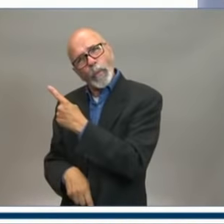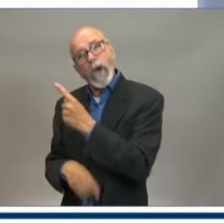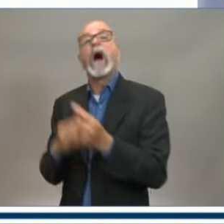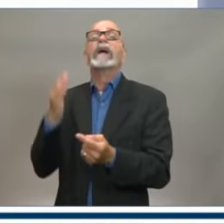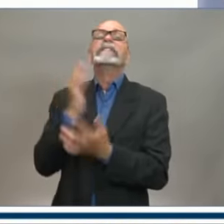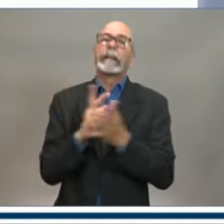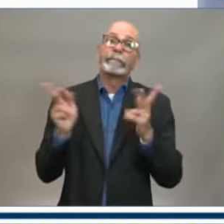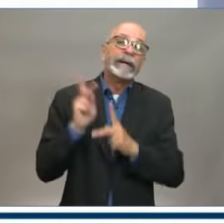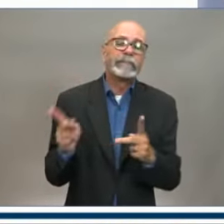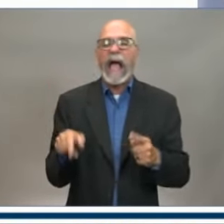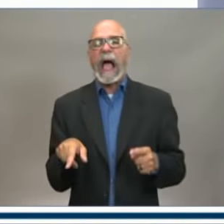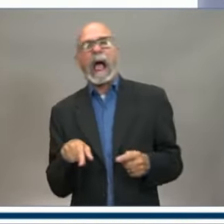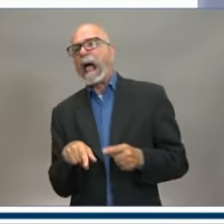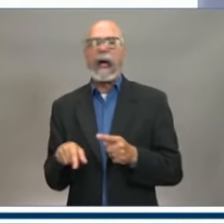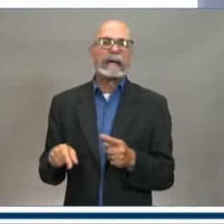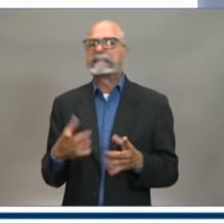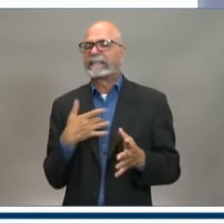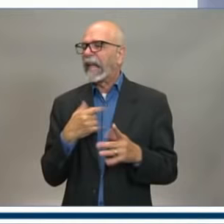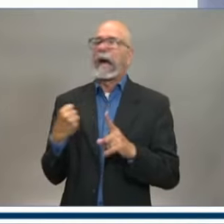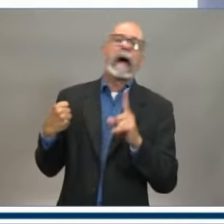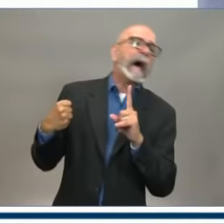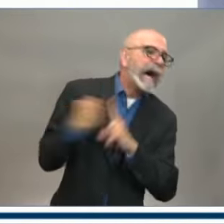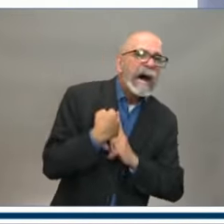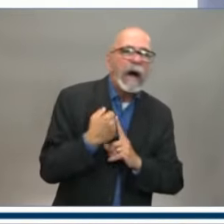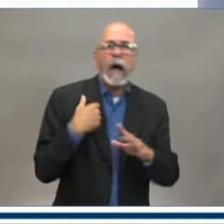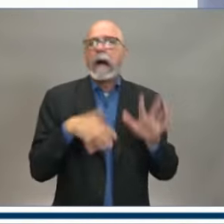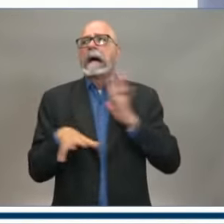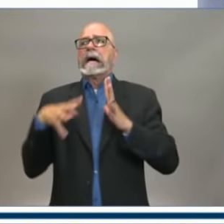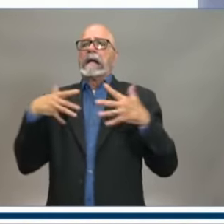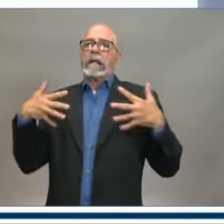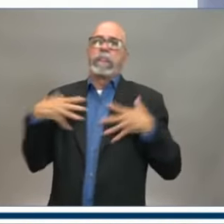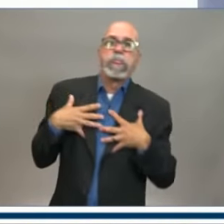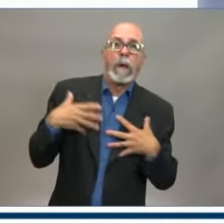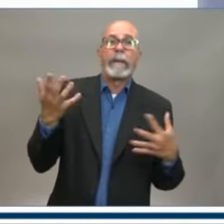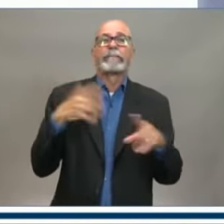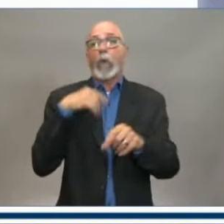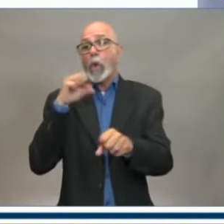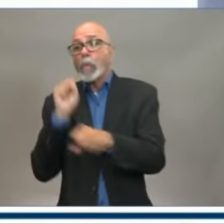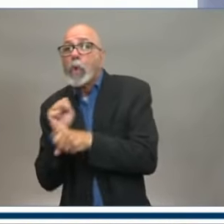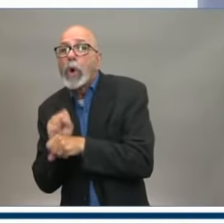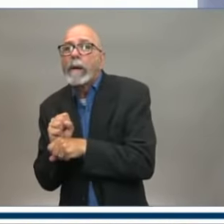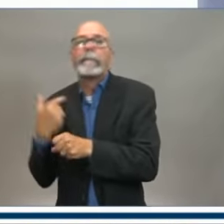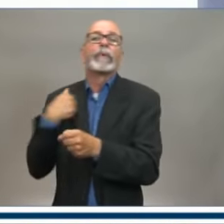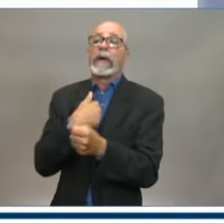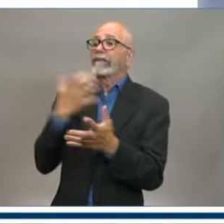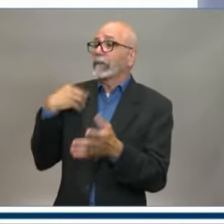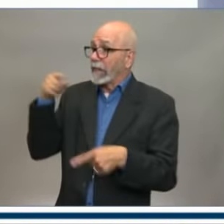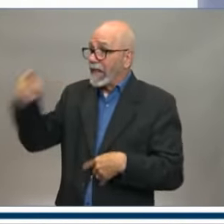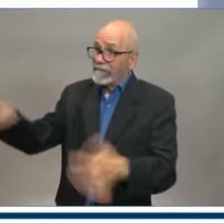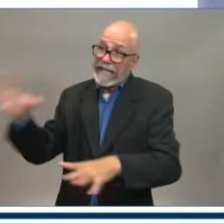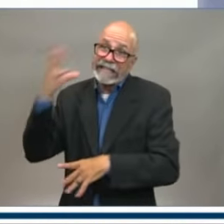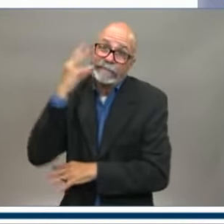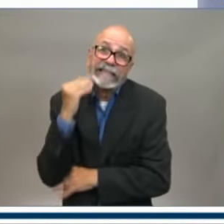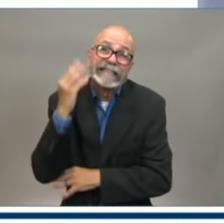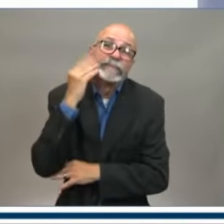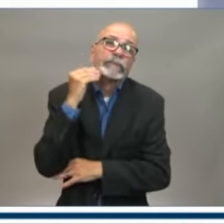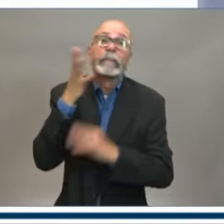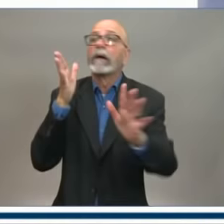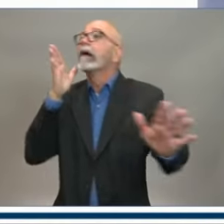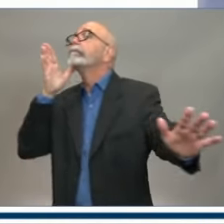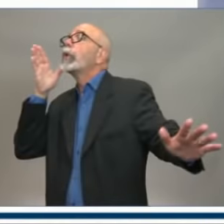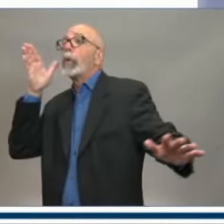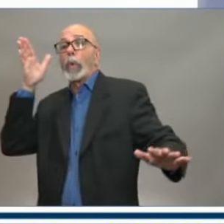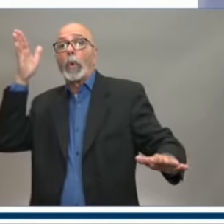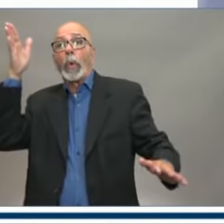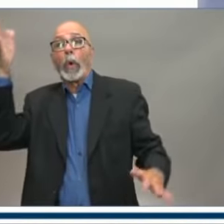your hard work and effort in the businesses that you are working will determine about the long-term future of that business and, quite frankly,